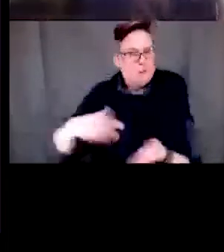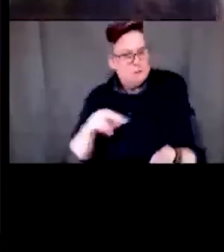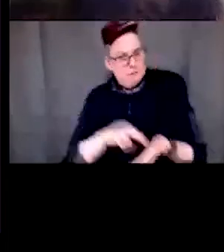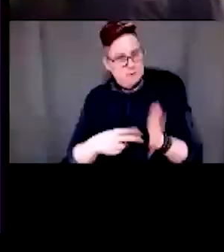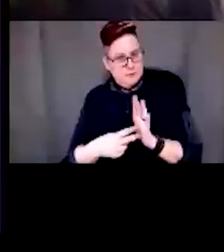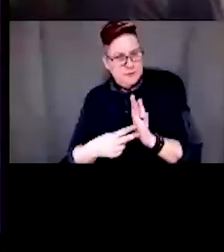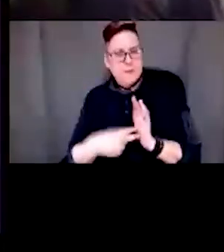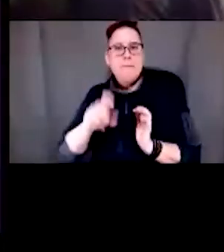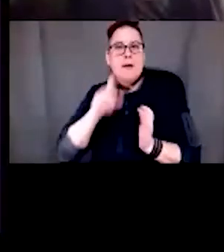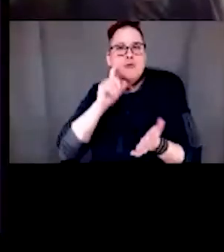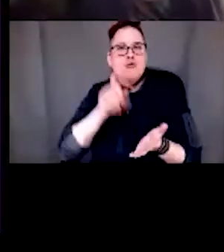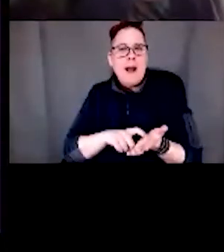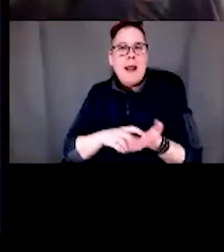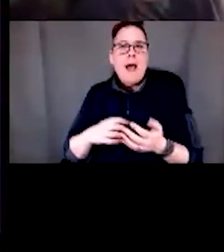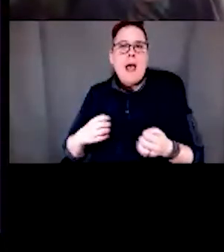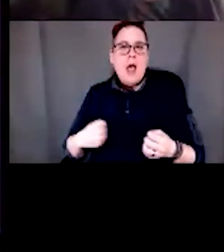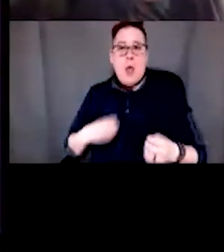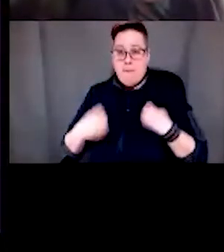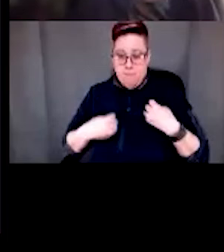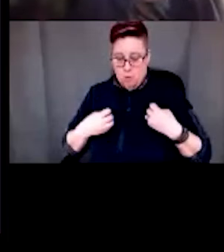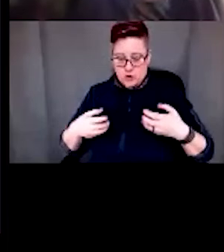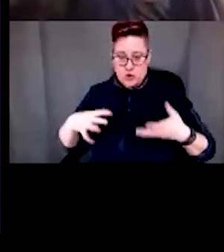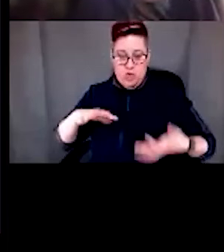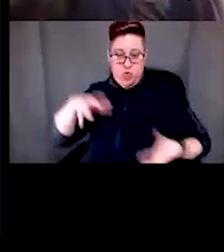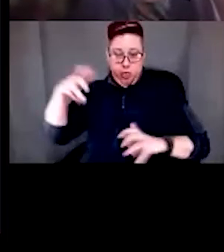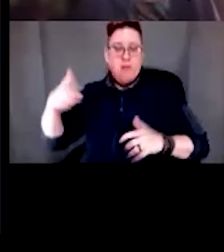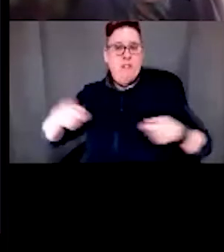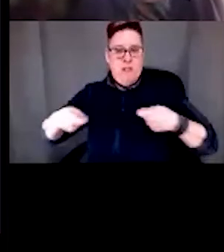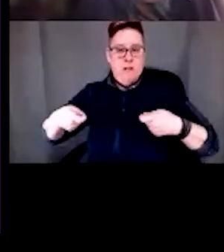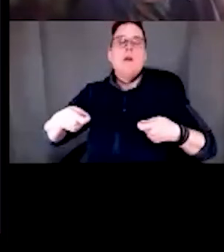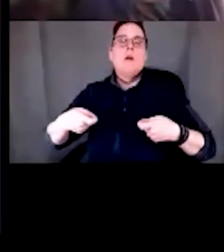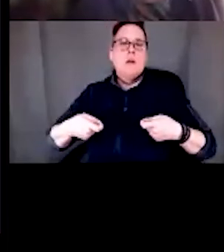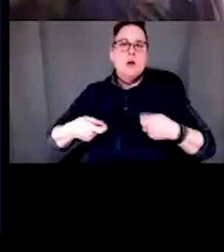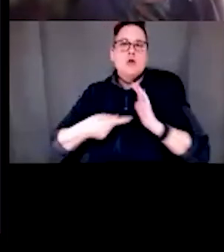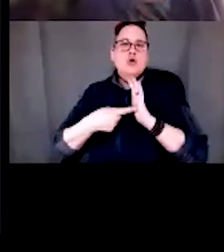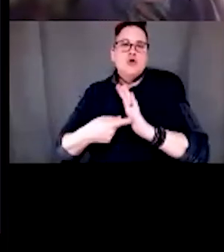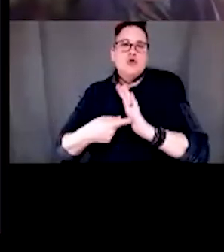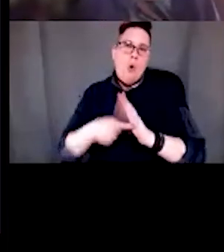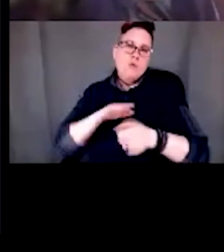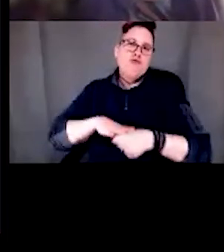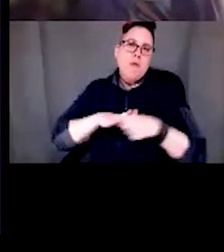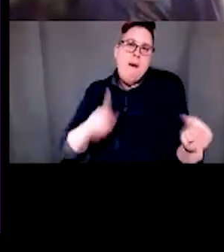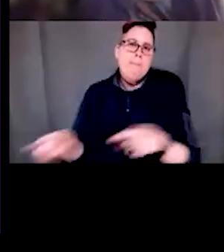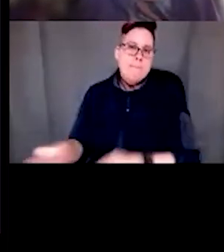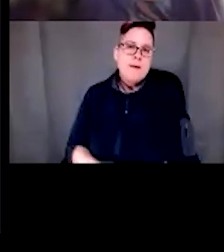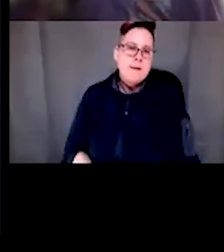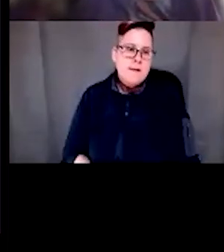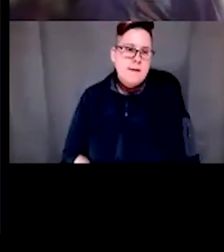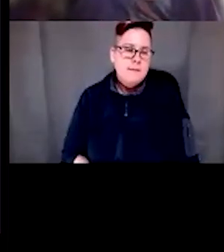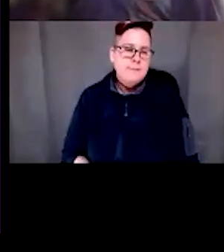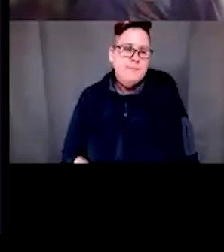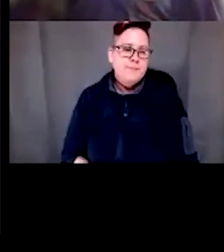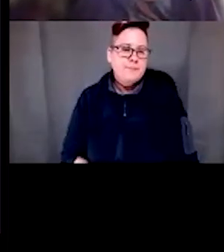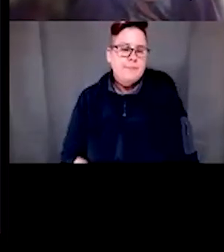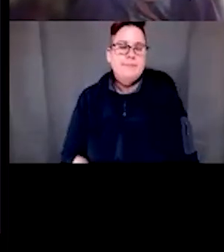to recognize emotional dysregulation as a primary sign of exposure to stress. And therefore,